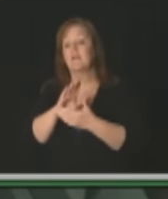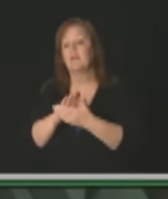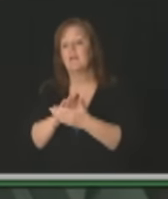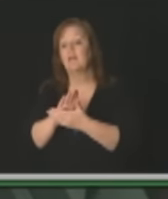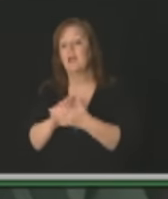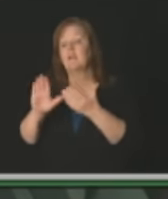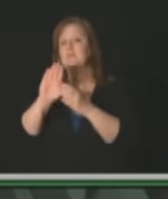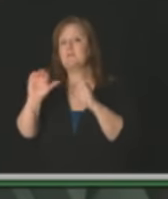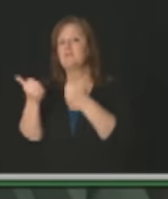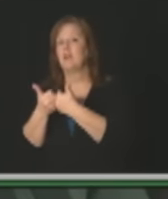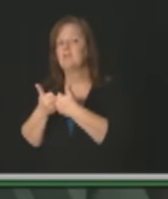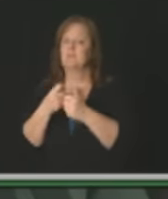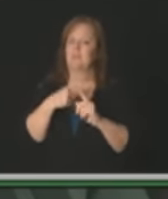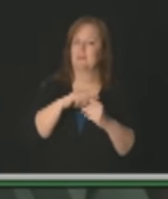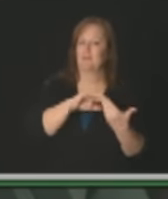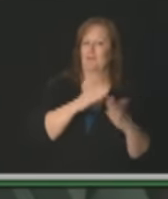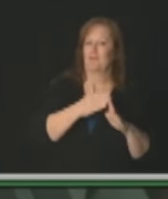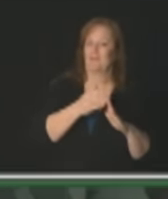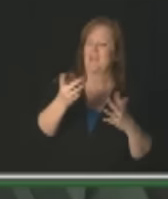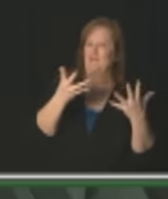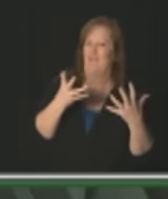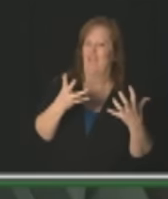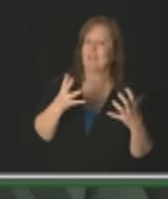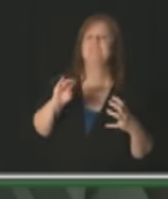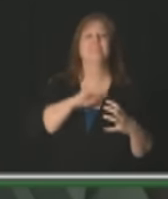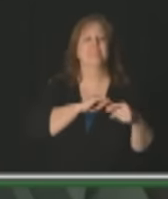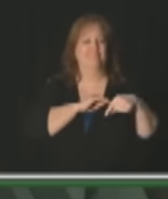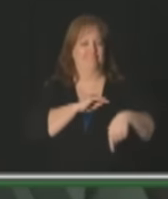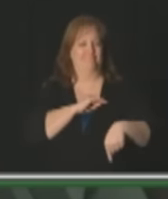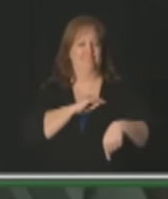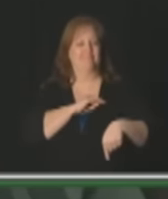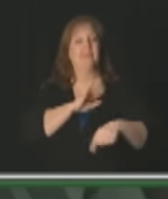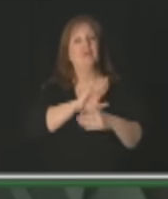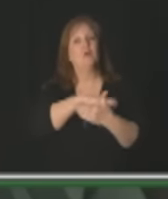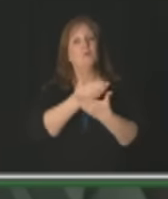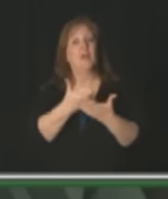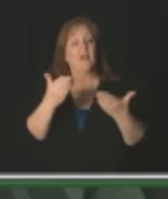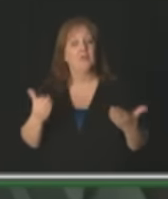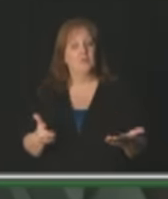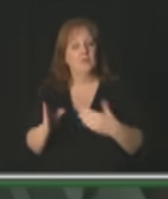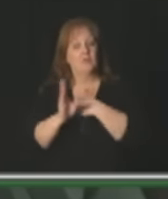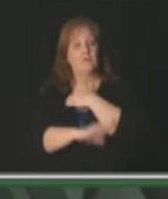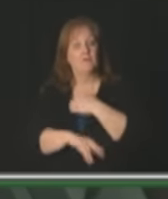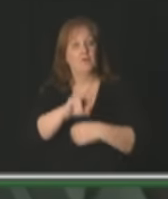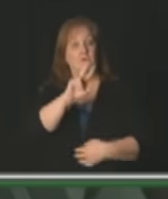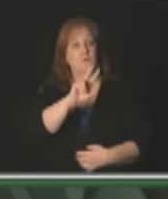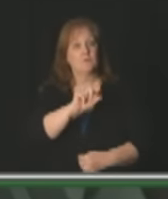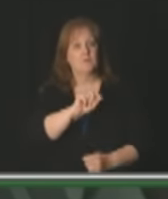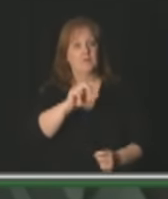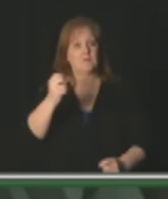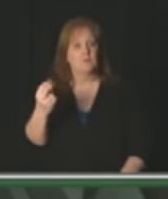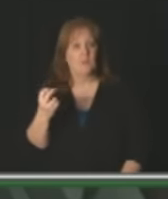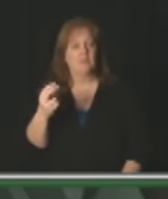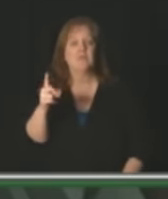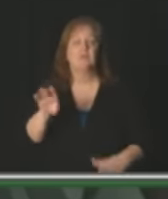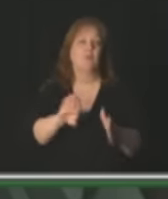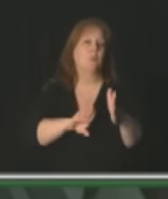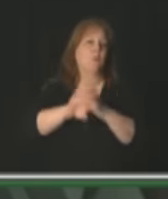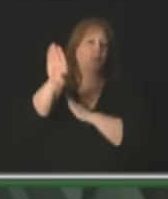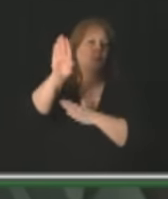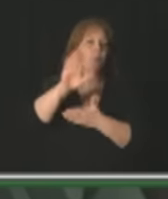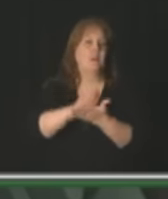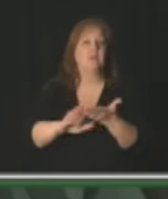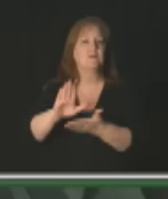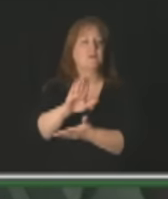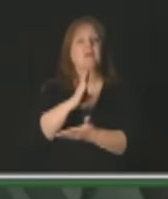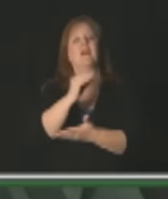he was looking for. Since his arrival in the fall of 2012, Carl has excelled academically